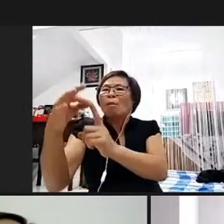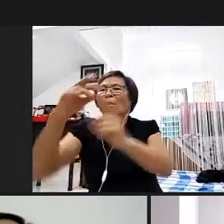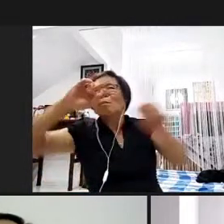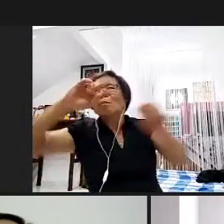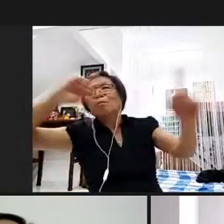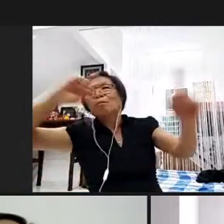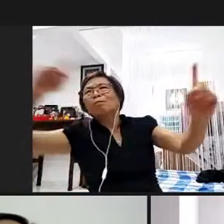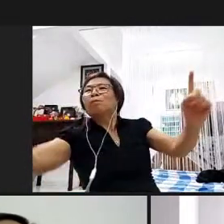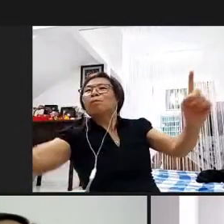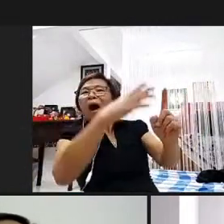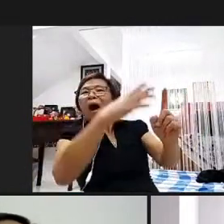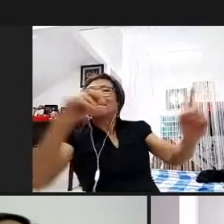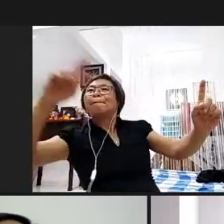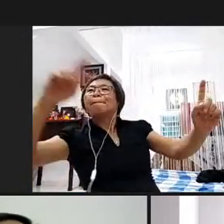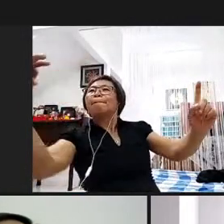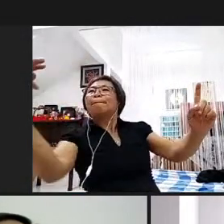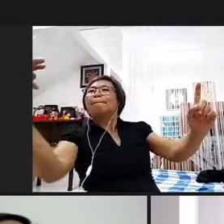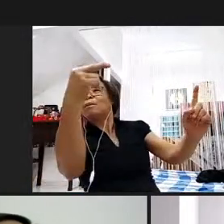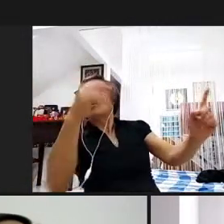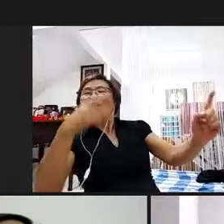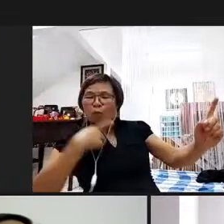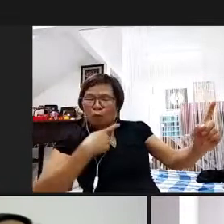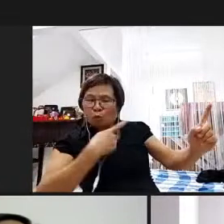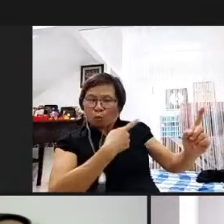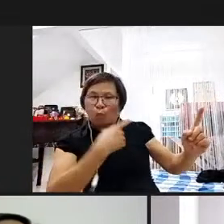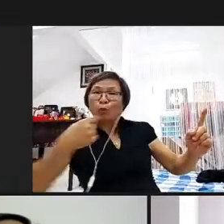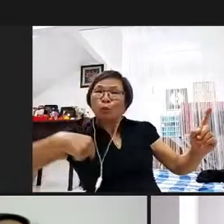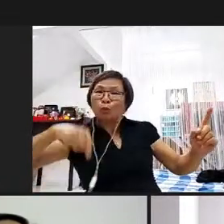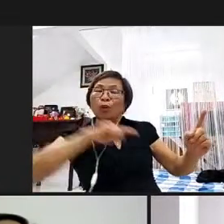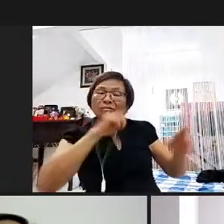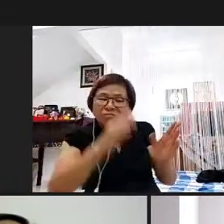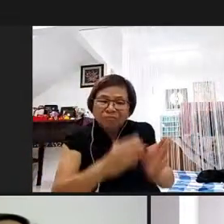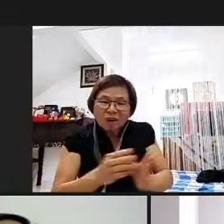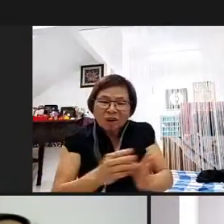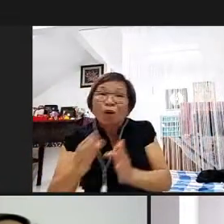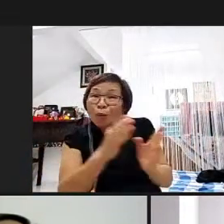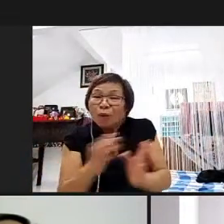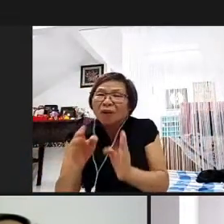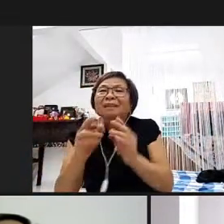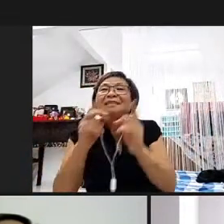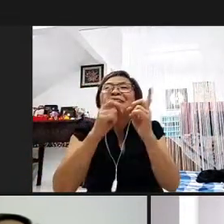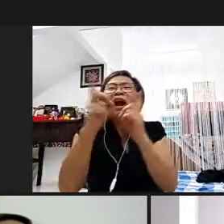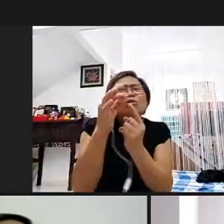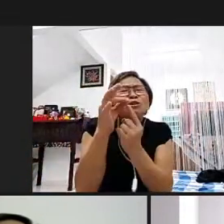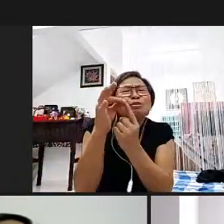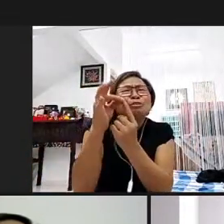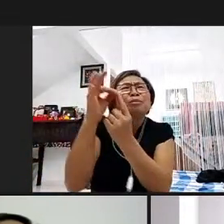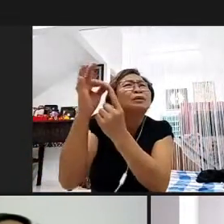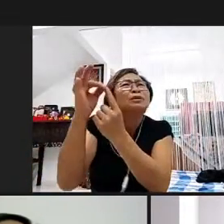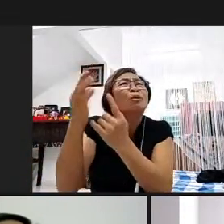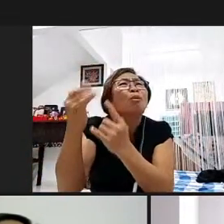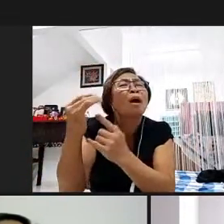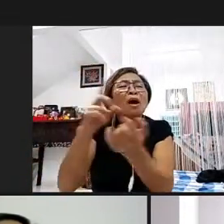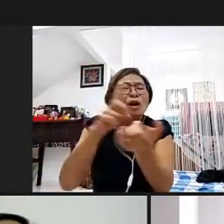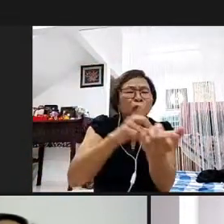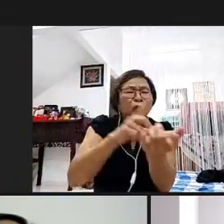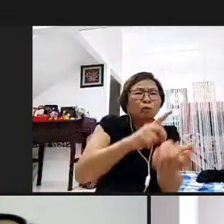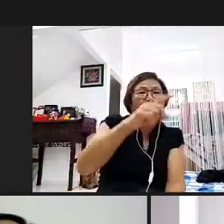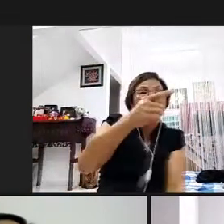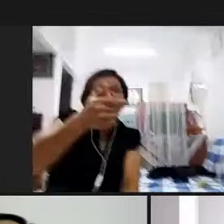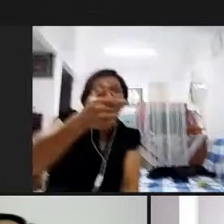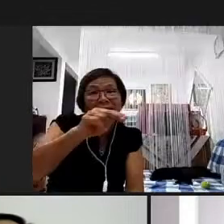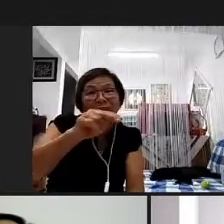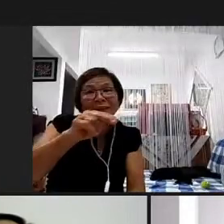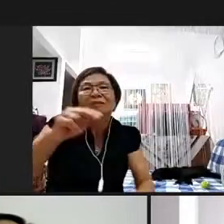Yeah, and in a way we arrange this dialogue in a very unique way, because you know, Dr. Gan, she's from the